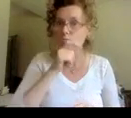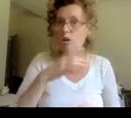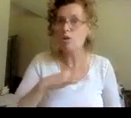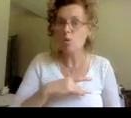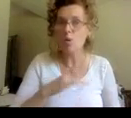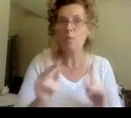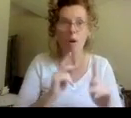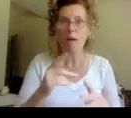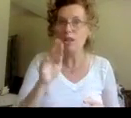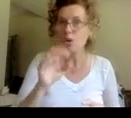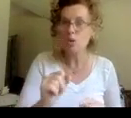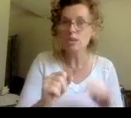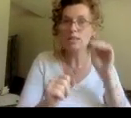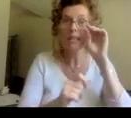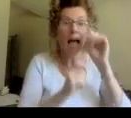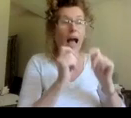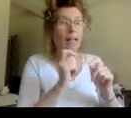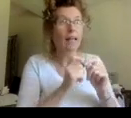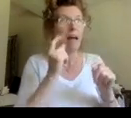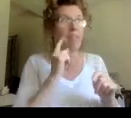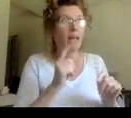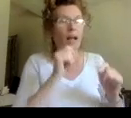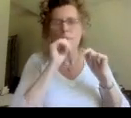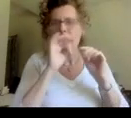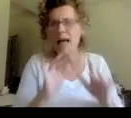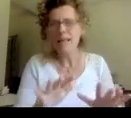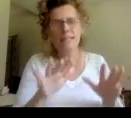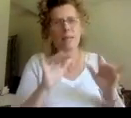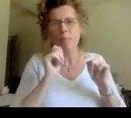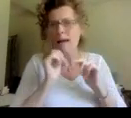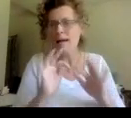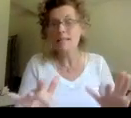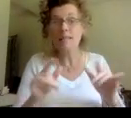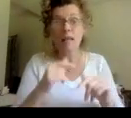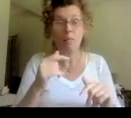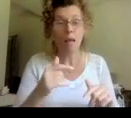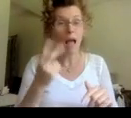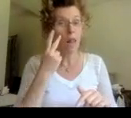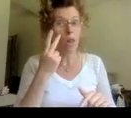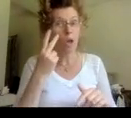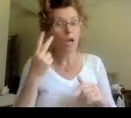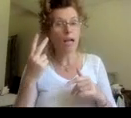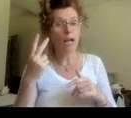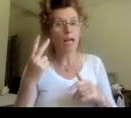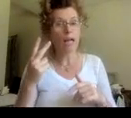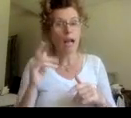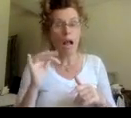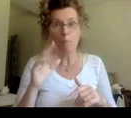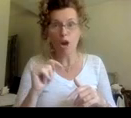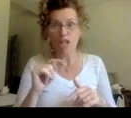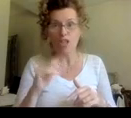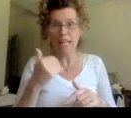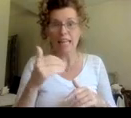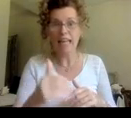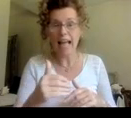tool, they got the... Exactly. I think they're so blessed, because looking at the how Project Next evolved